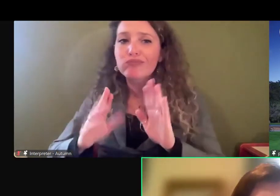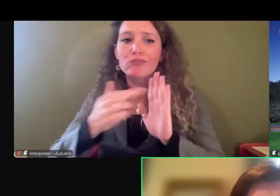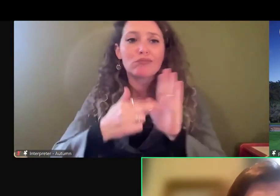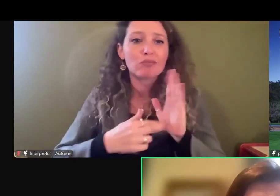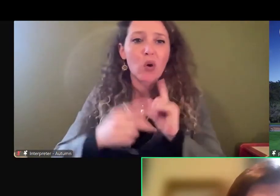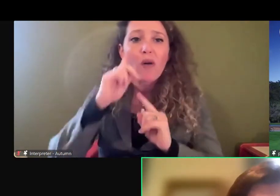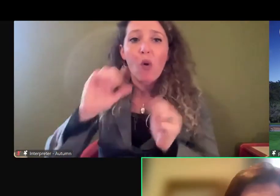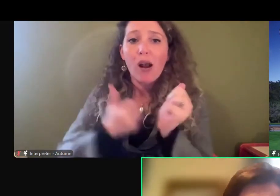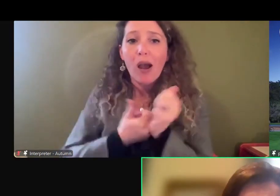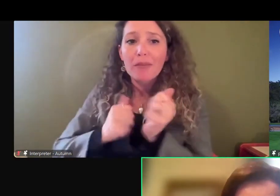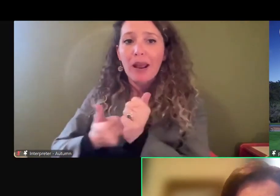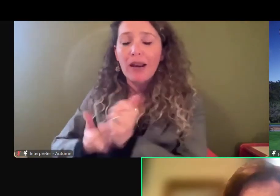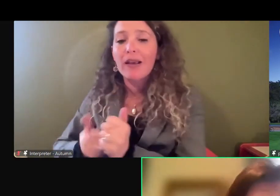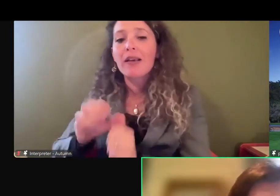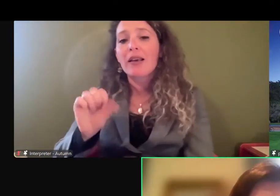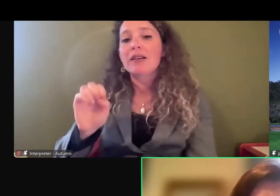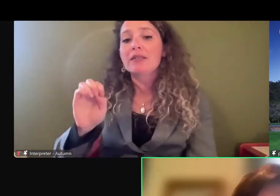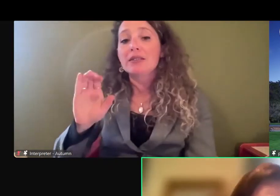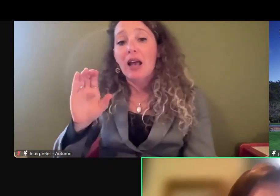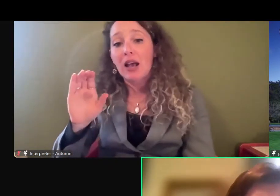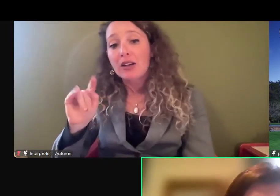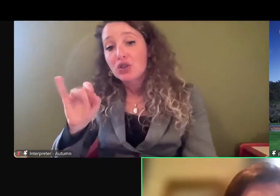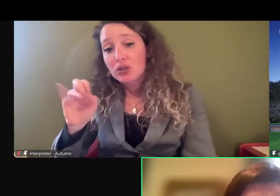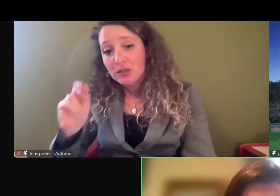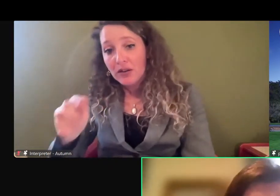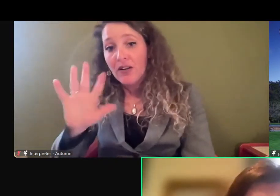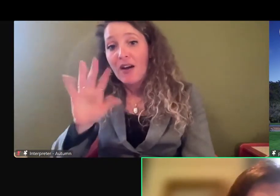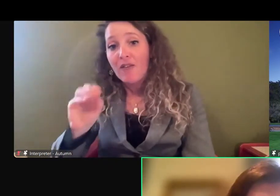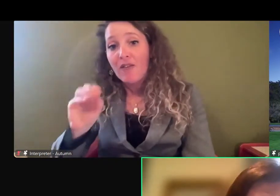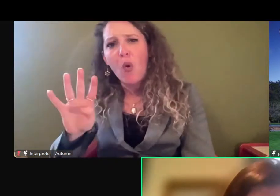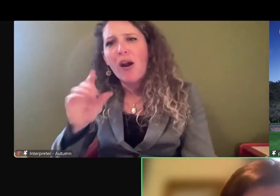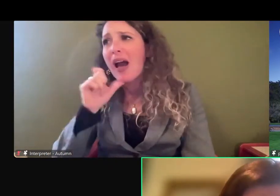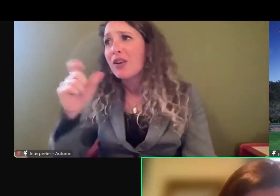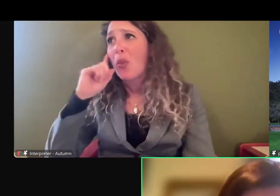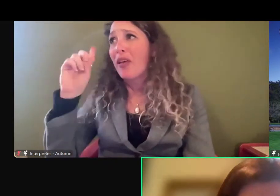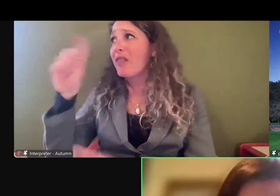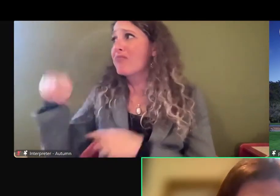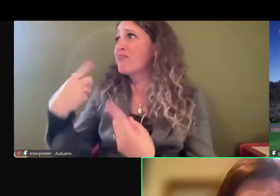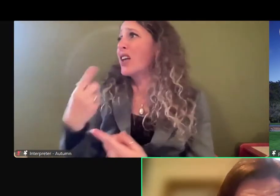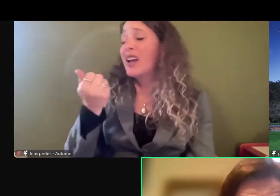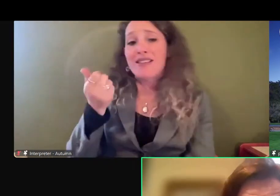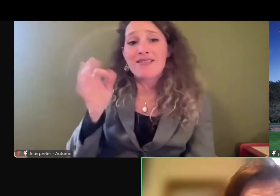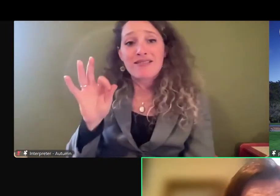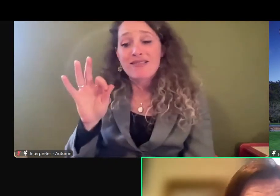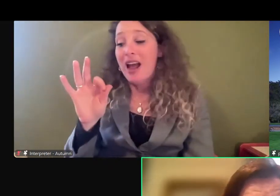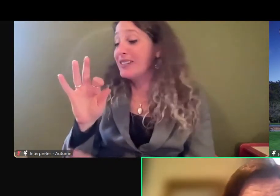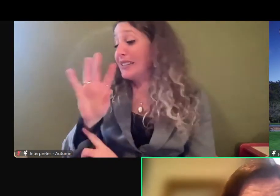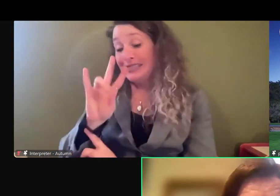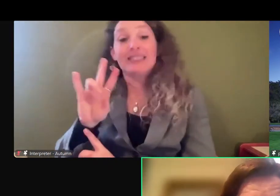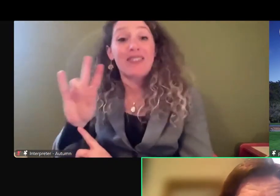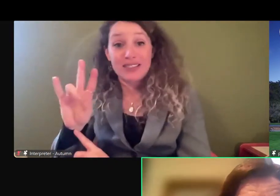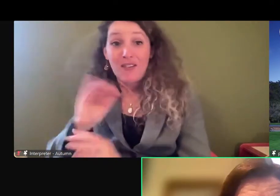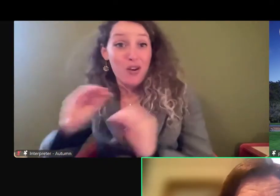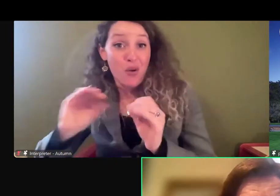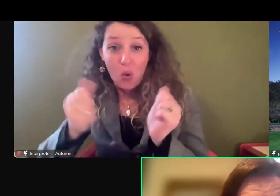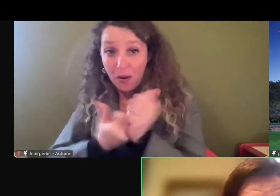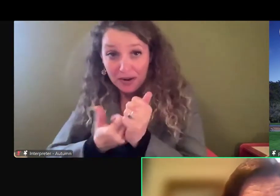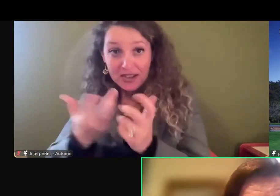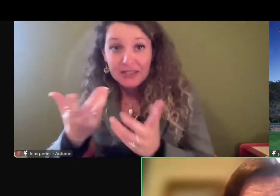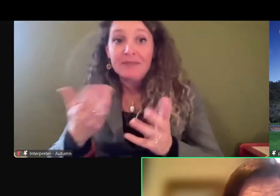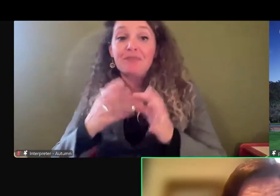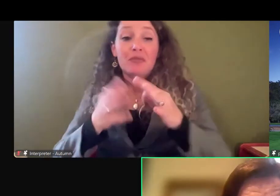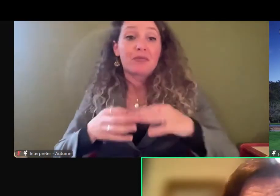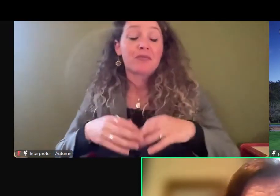Section 504. There had been no major updates since 1977. So